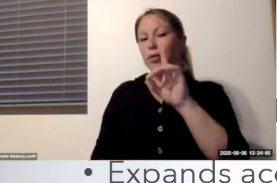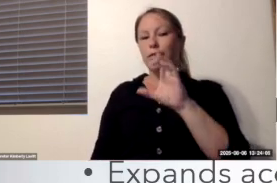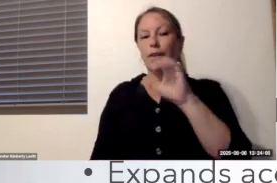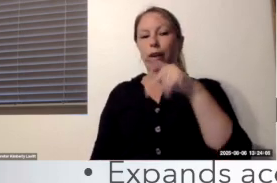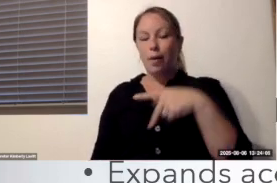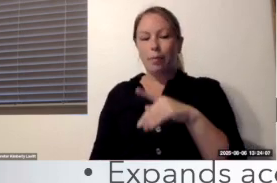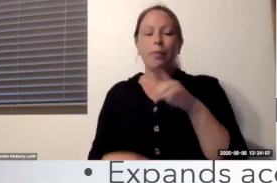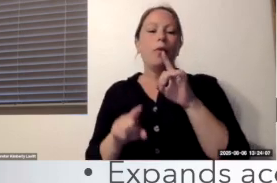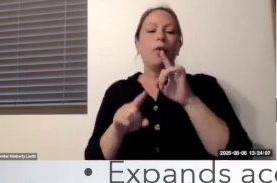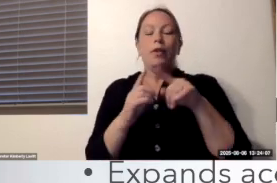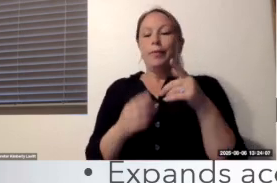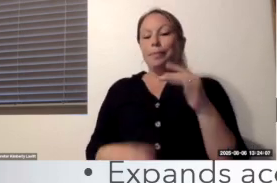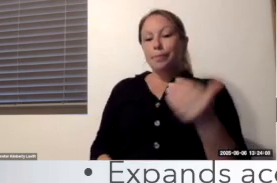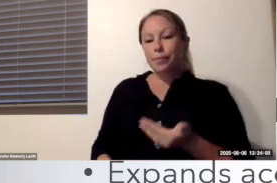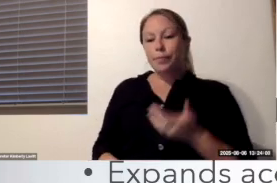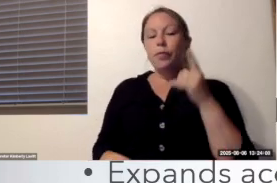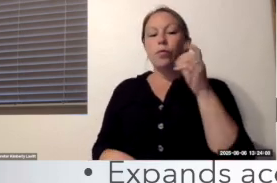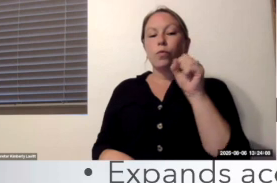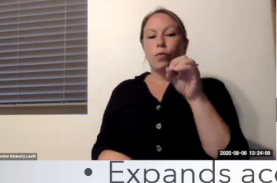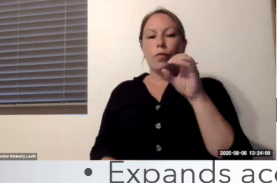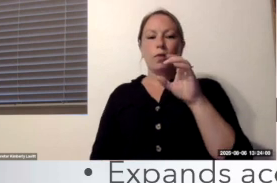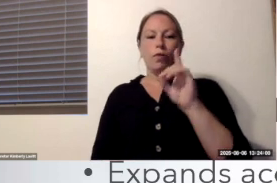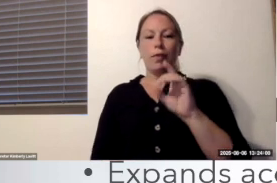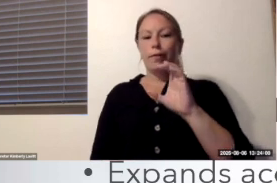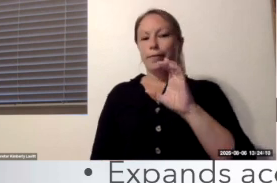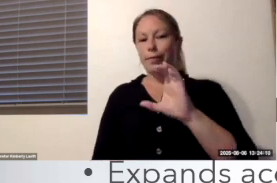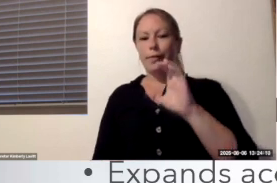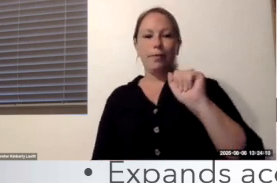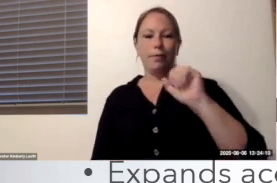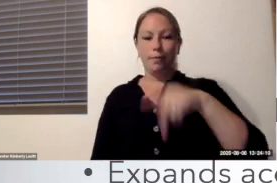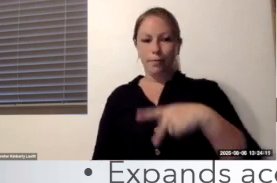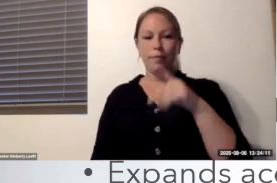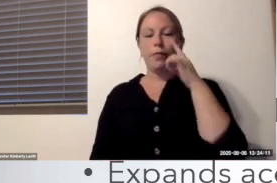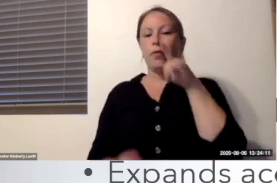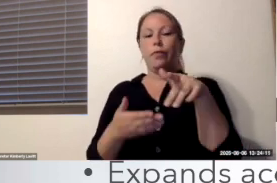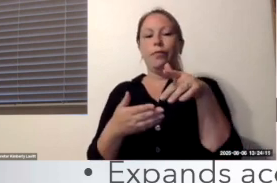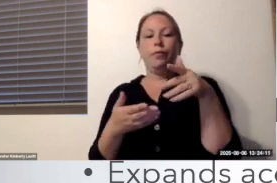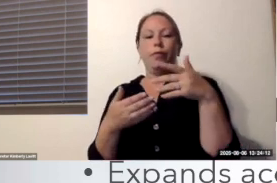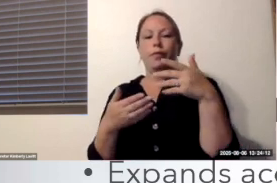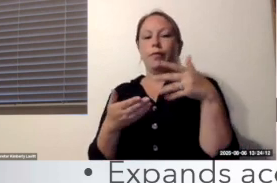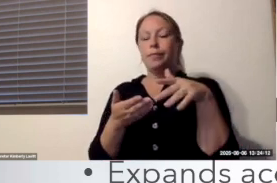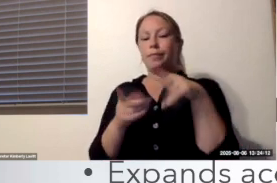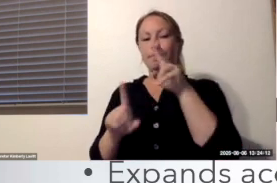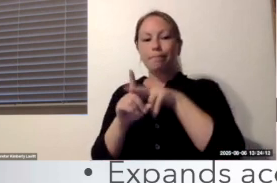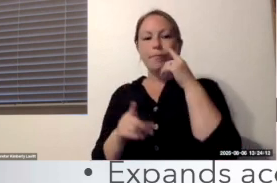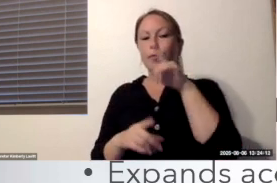quick introduction, so the Driving Clean Assistance Program expands access to Clean Cars for All incentives up